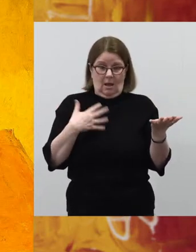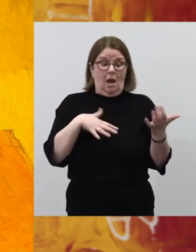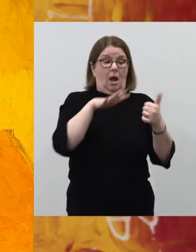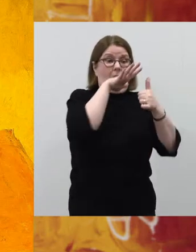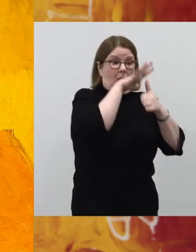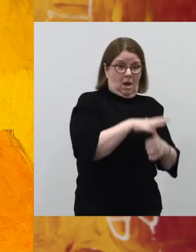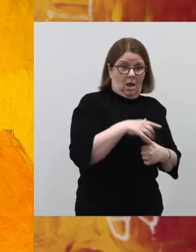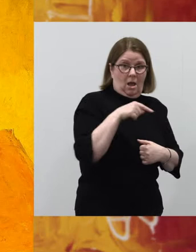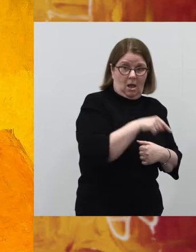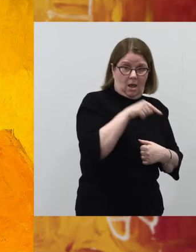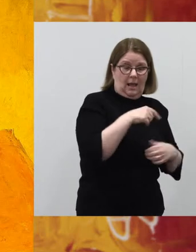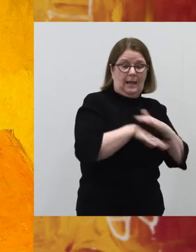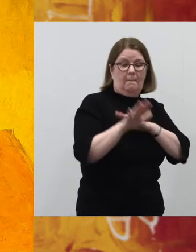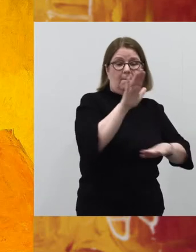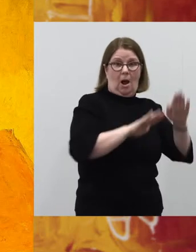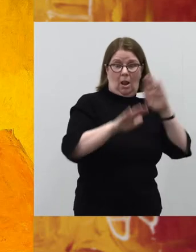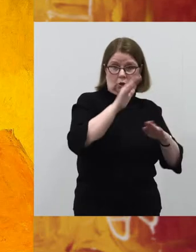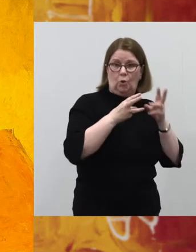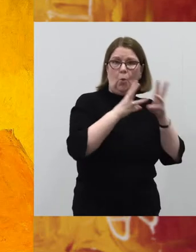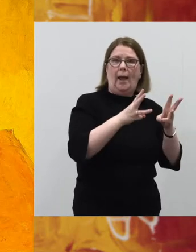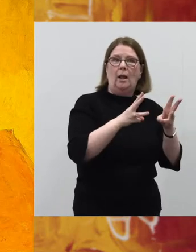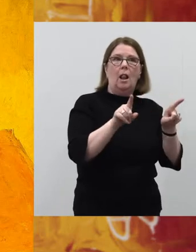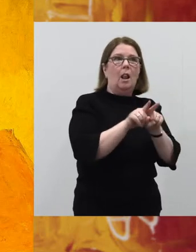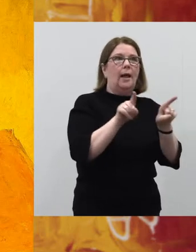for ways to manage and to find solace.